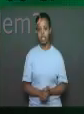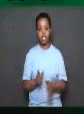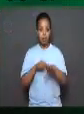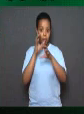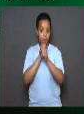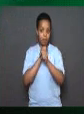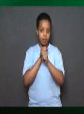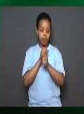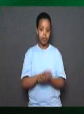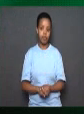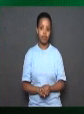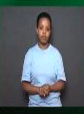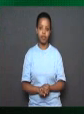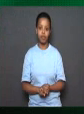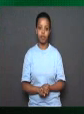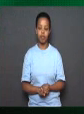Time's up!